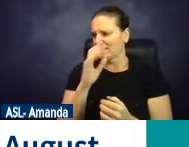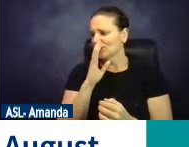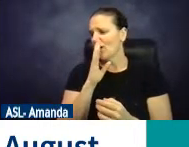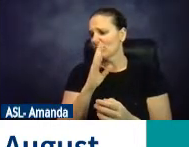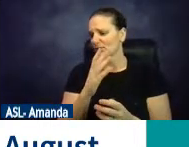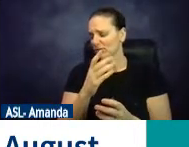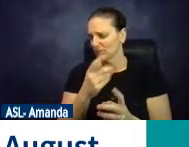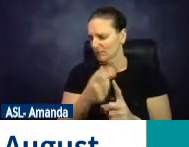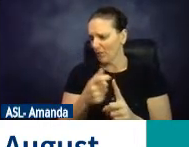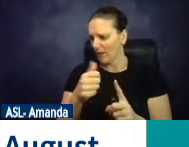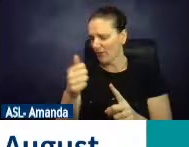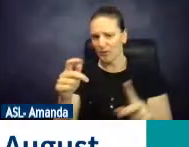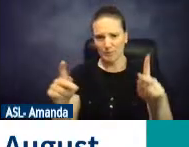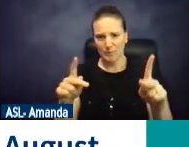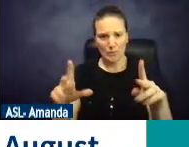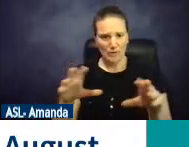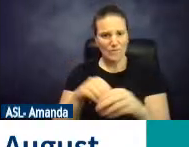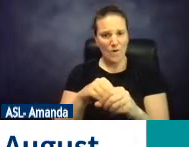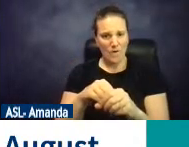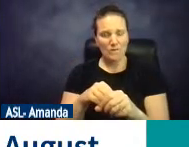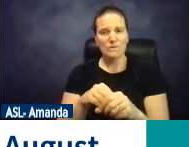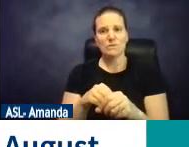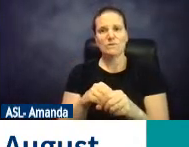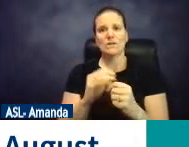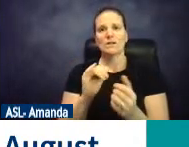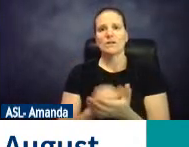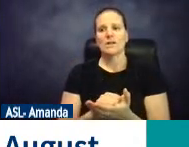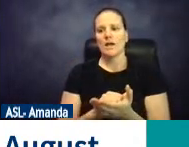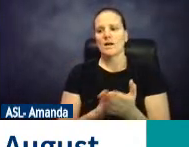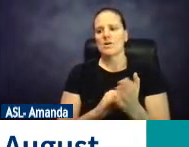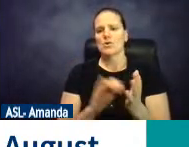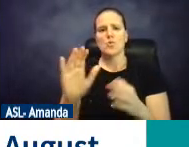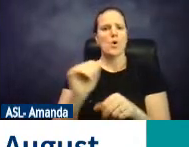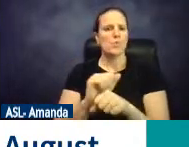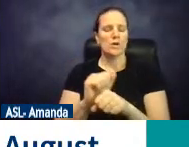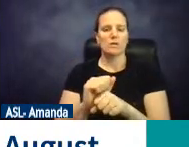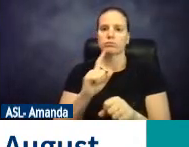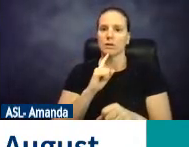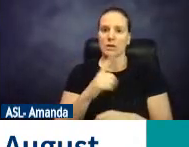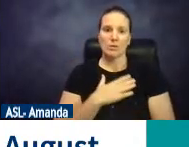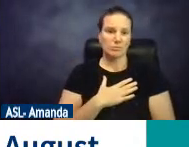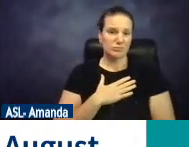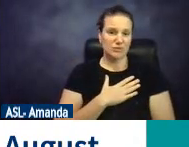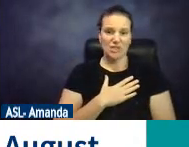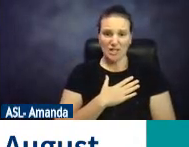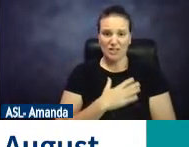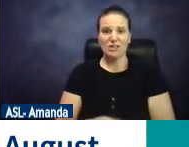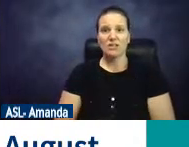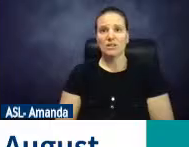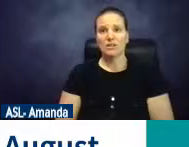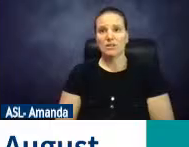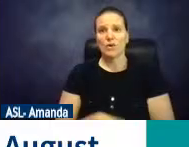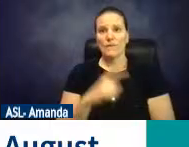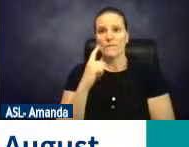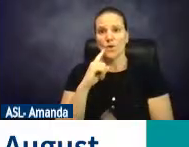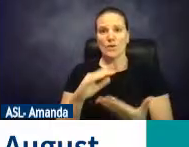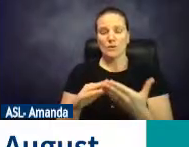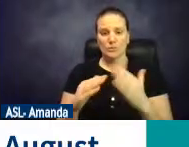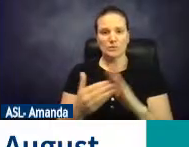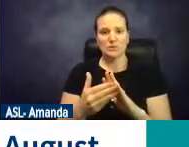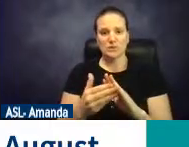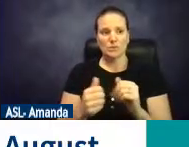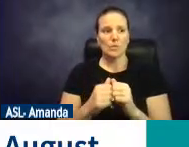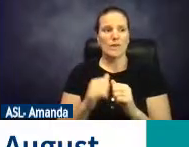folks involved that your work is greatly appreciated, and for the community is